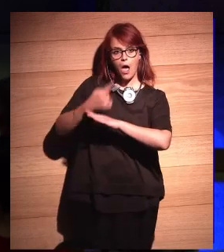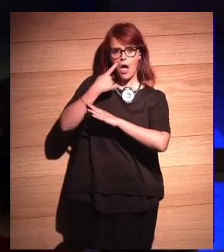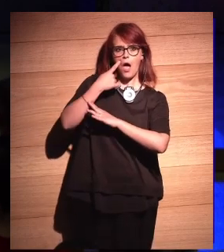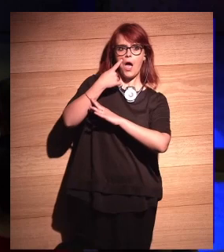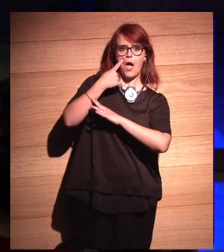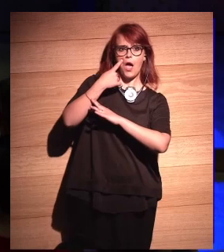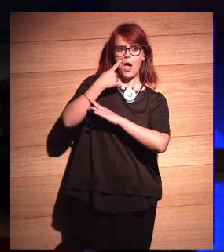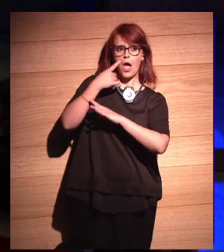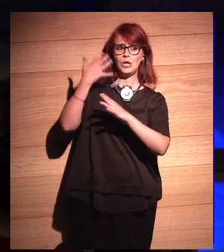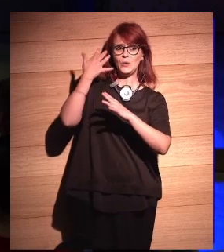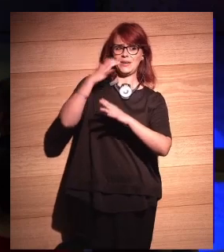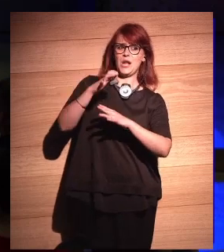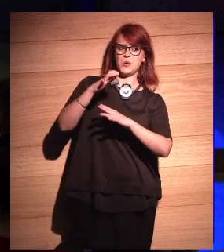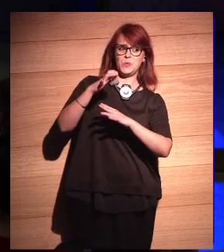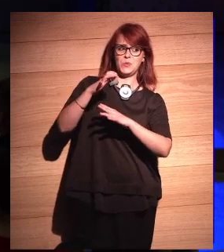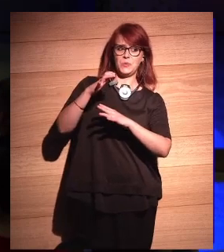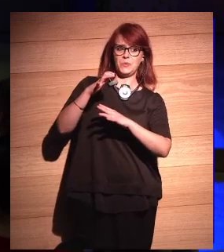so weird.